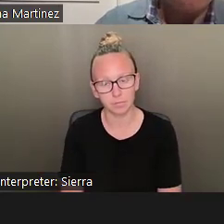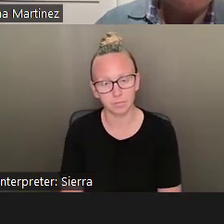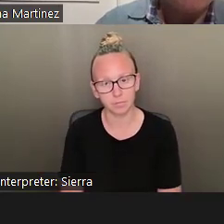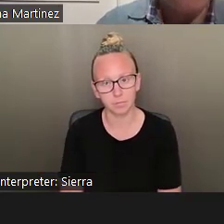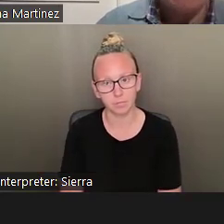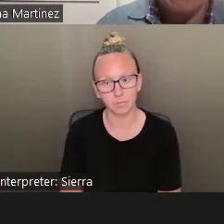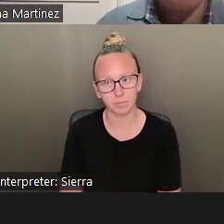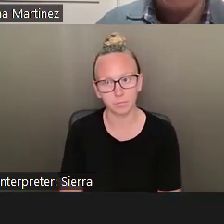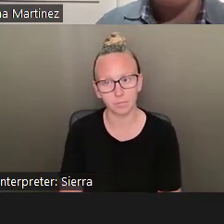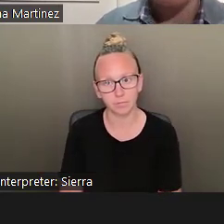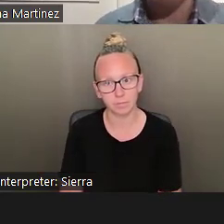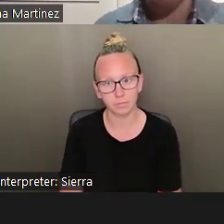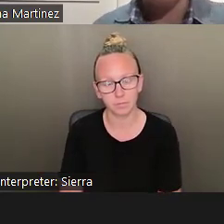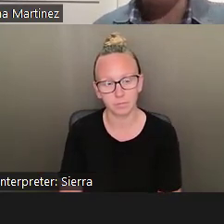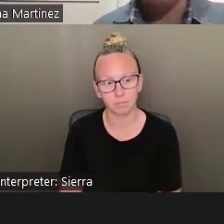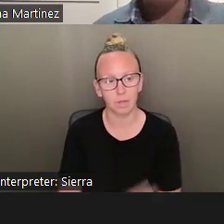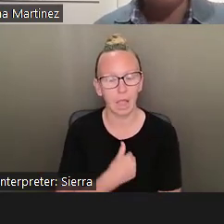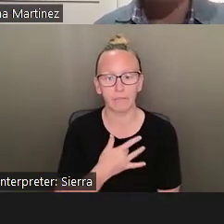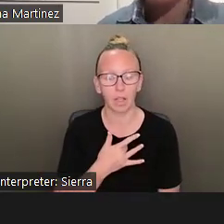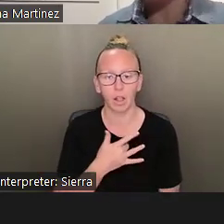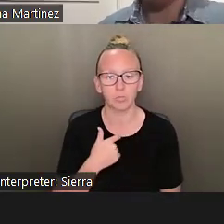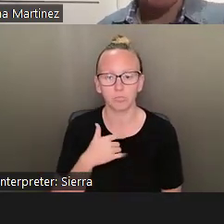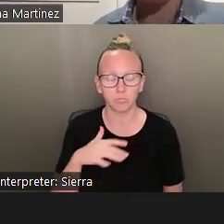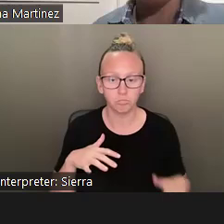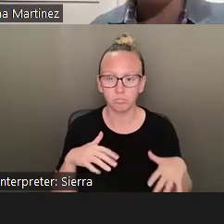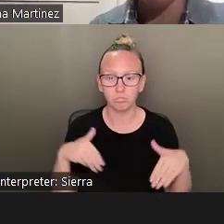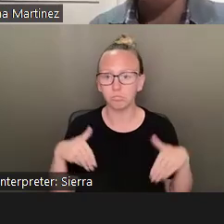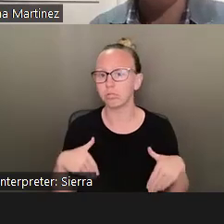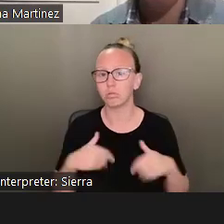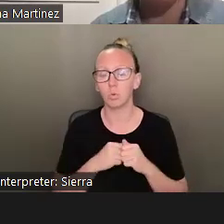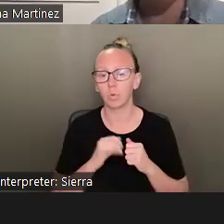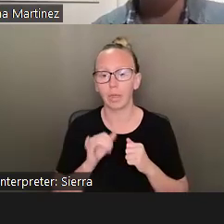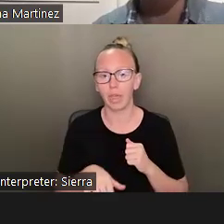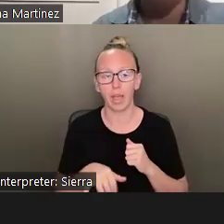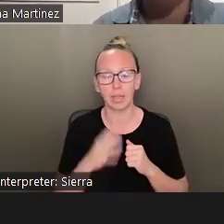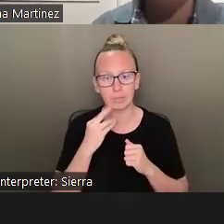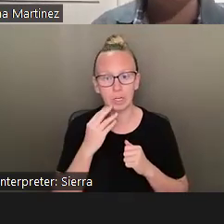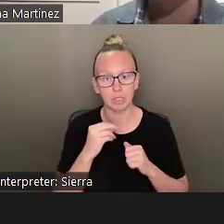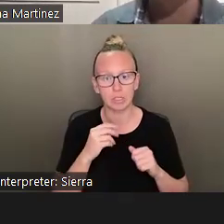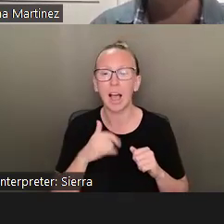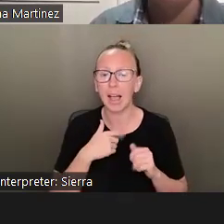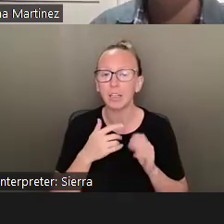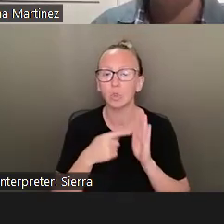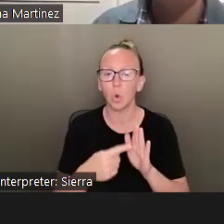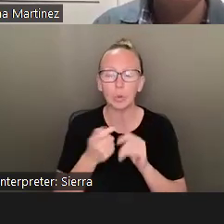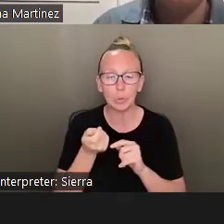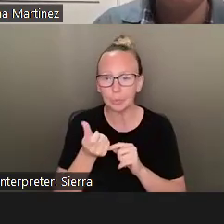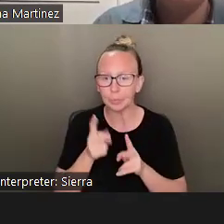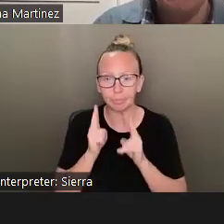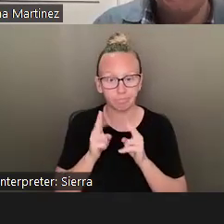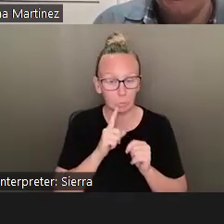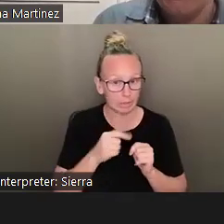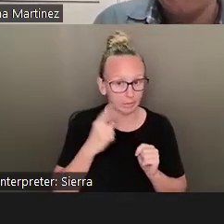I was so taken aback by that experience. I mean, I played you a tiny fragment of it, but it was 2 hours that I spent with the river, in conversation with the